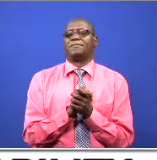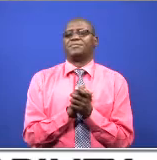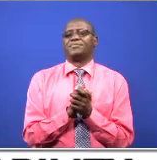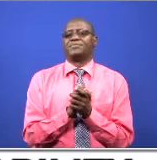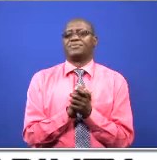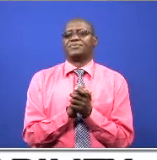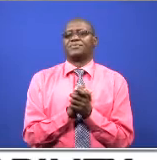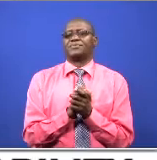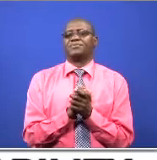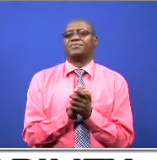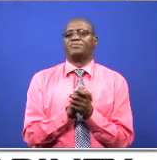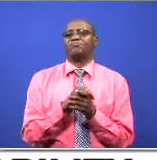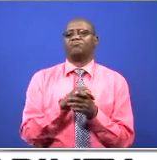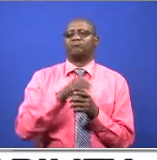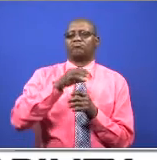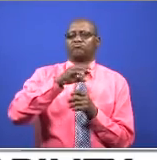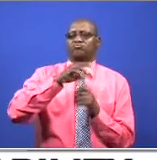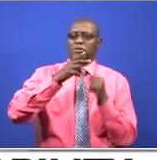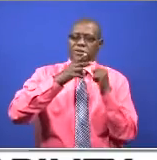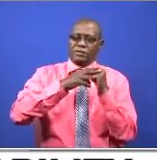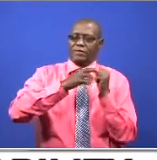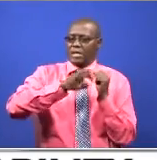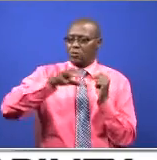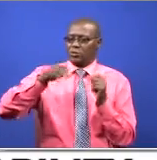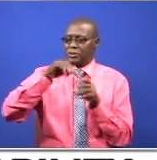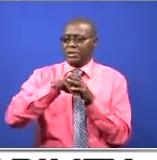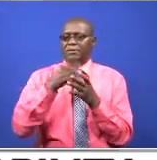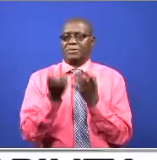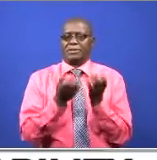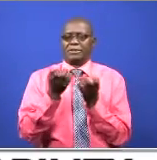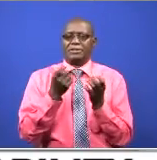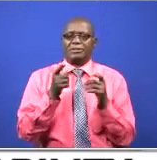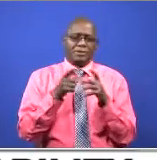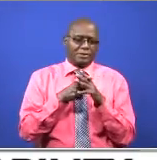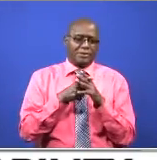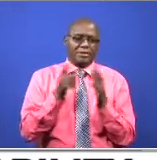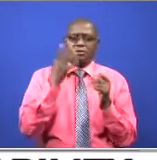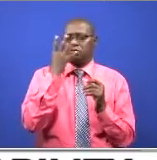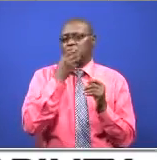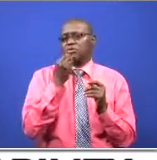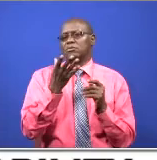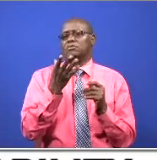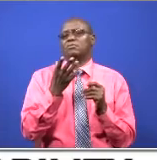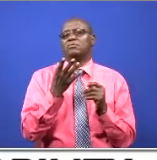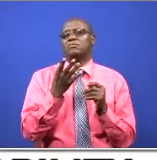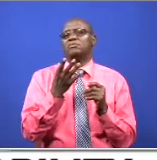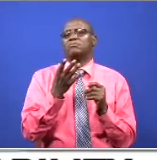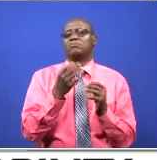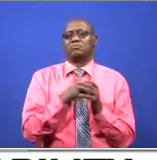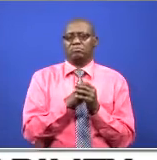especially in like 7 counties in business. Started a beautiful program called Zawadi Mzazi. Can I tell you